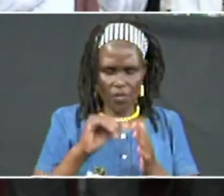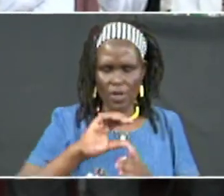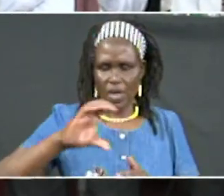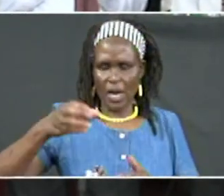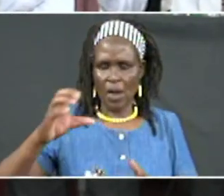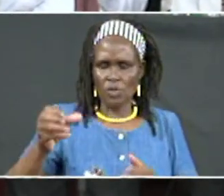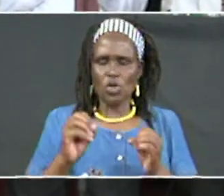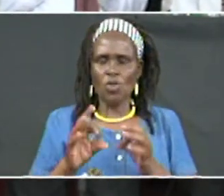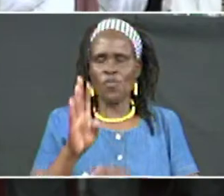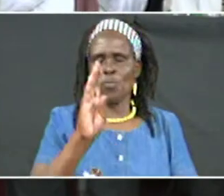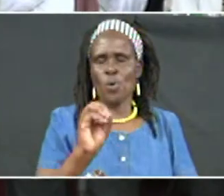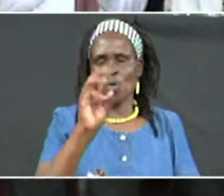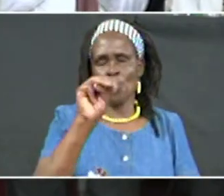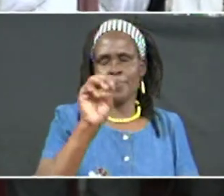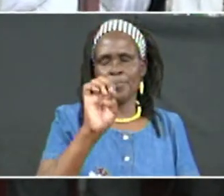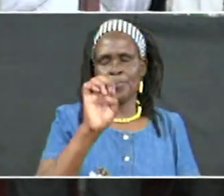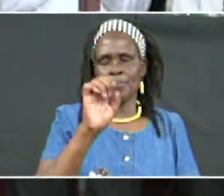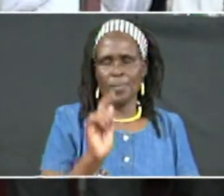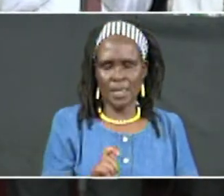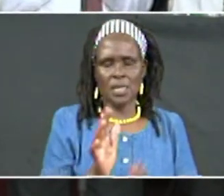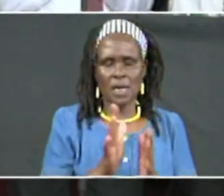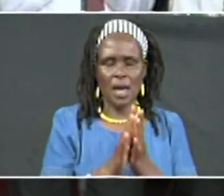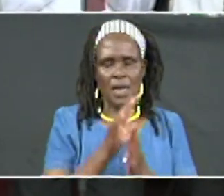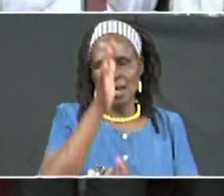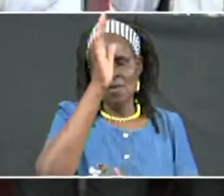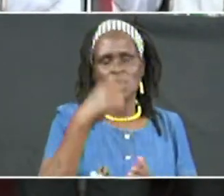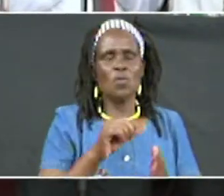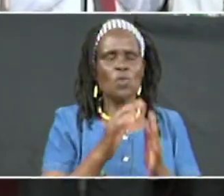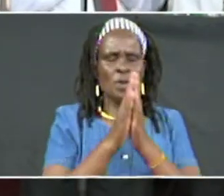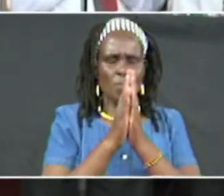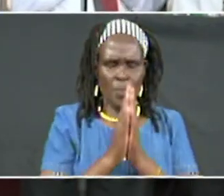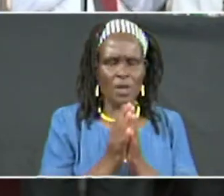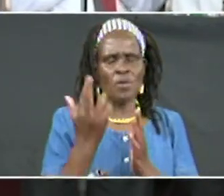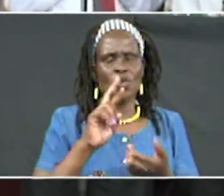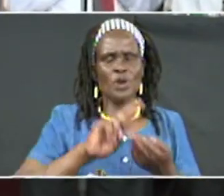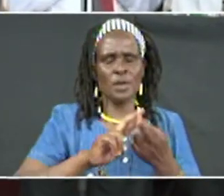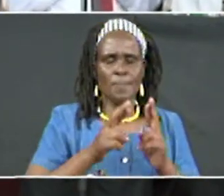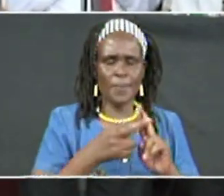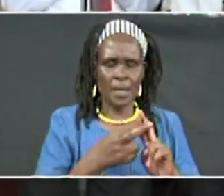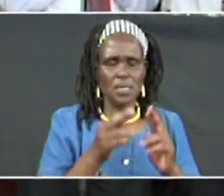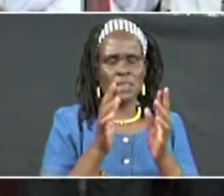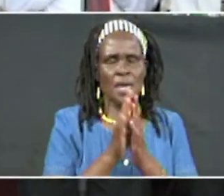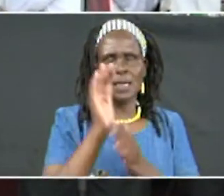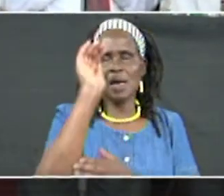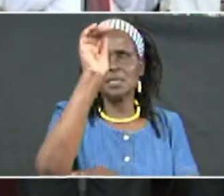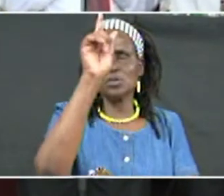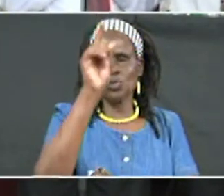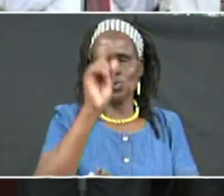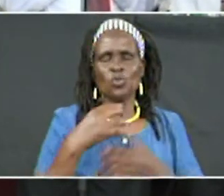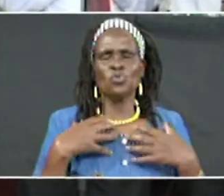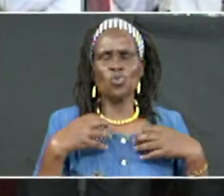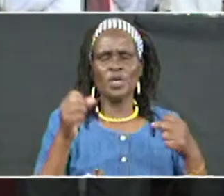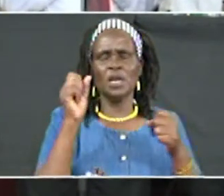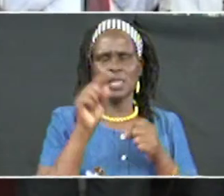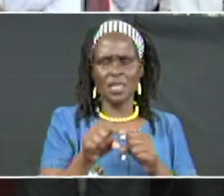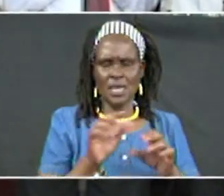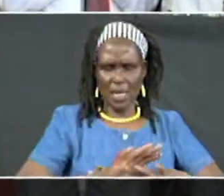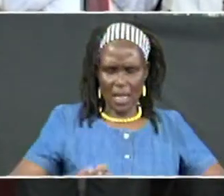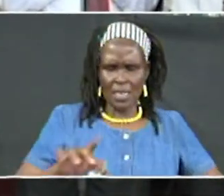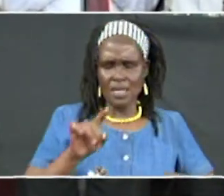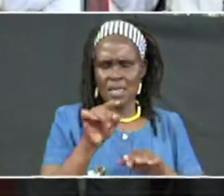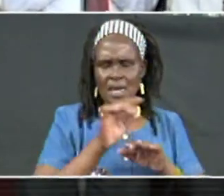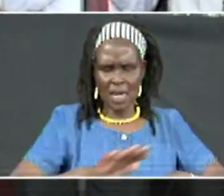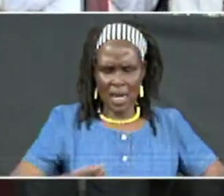Bomet. And Father, we pray for repentance and ask you to heal that land that is